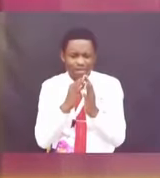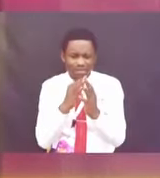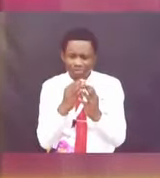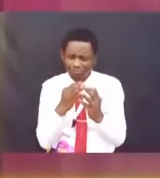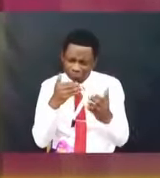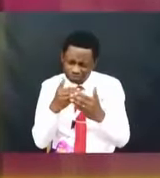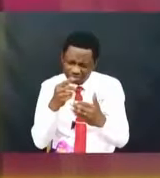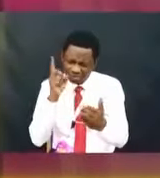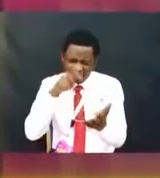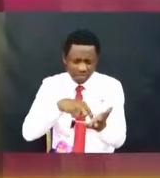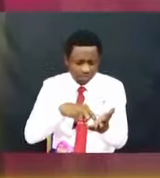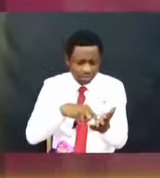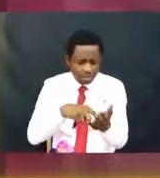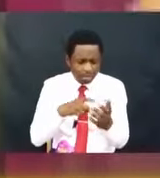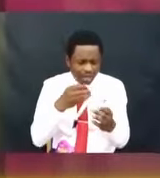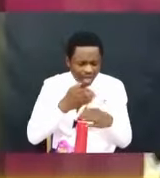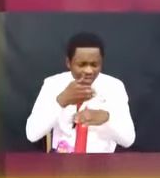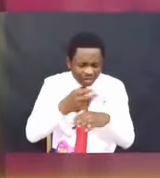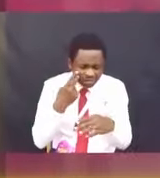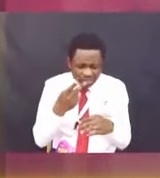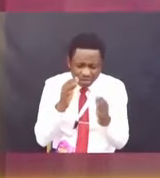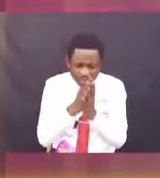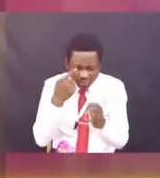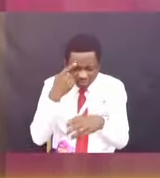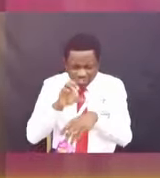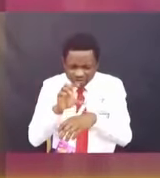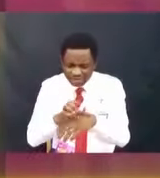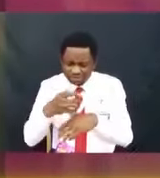Because they are not interested. But intercessory prayer is